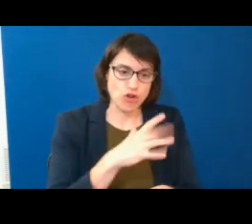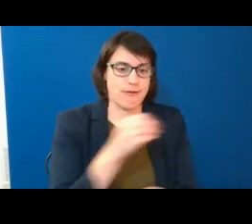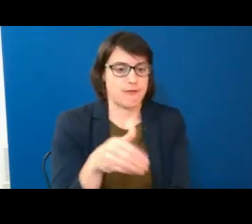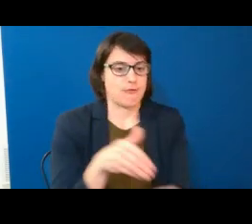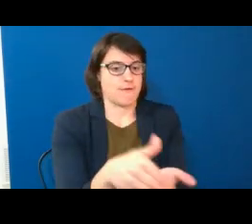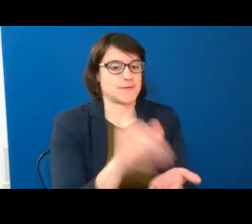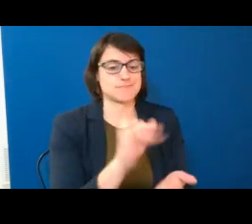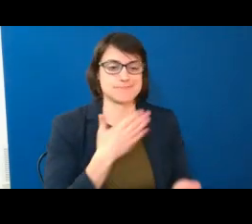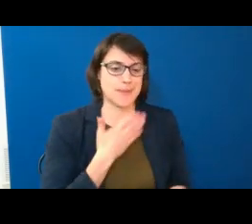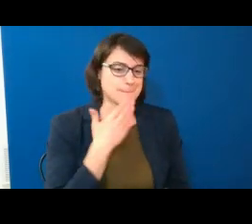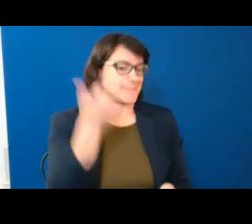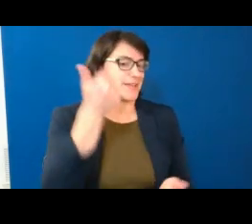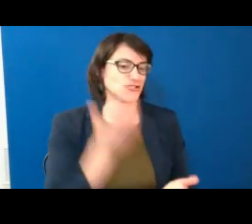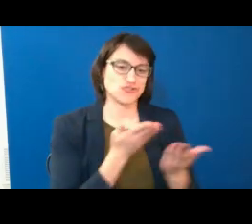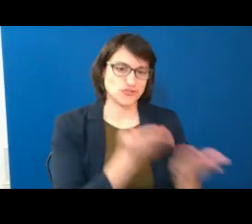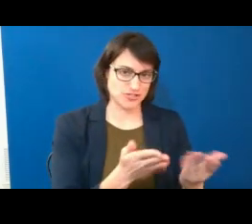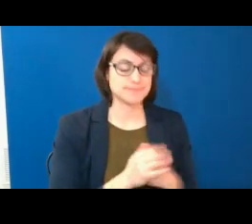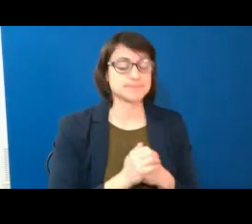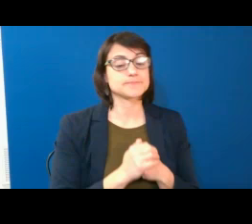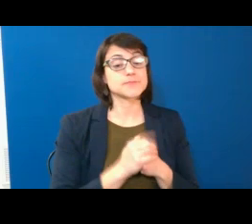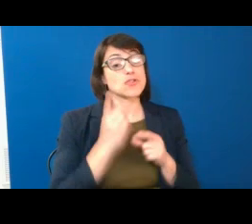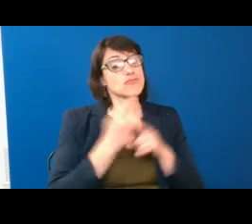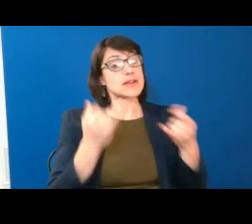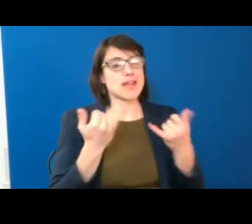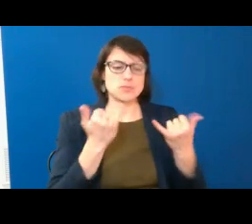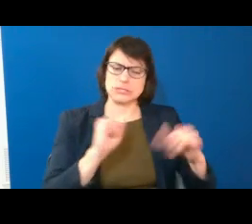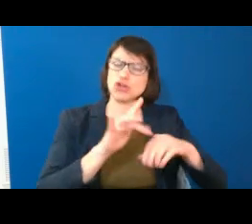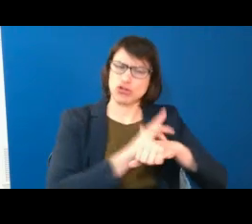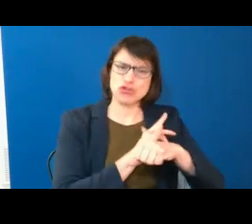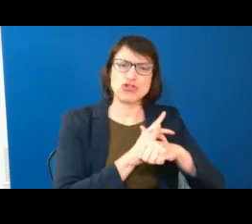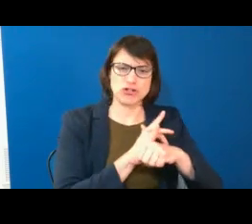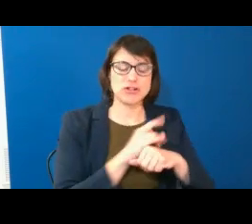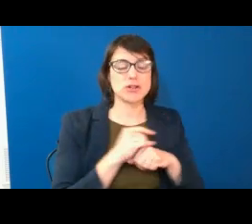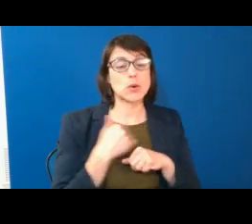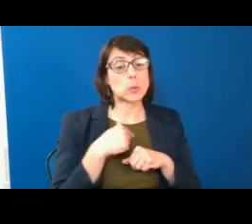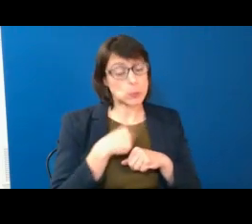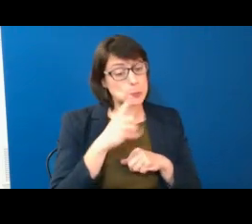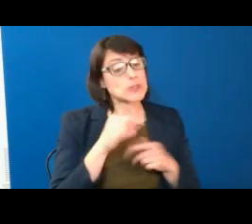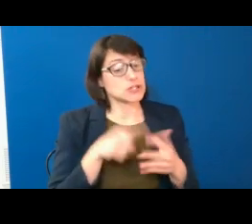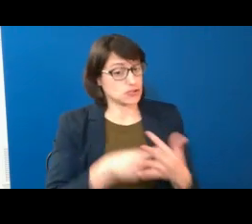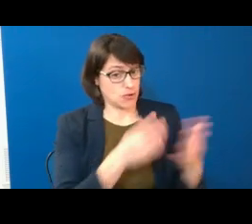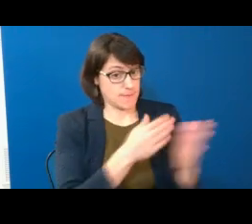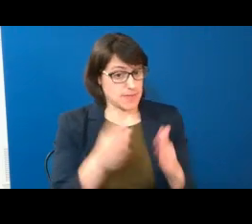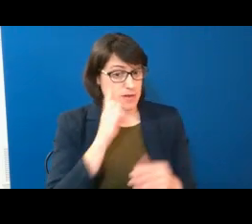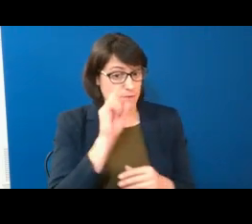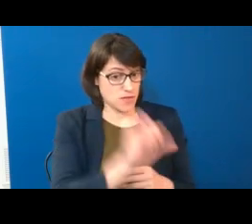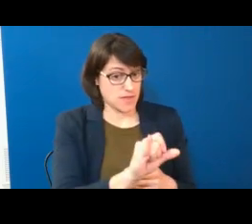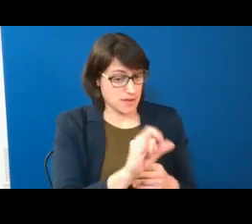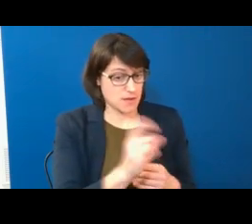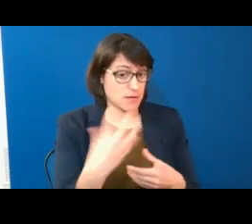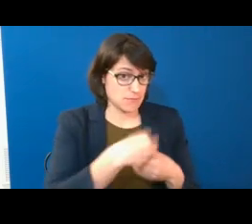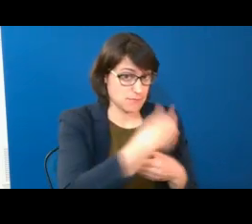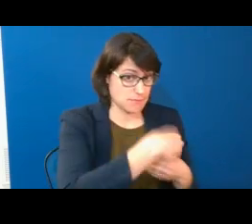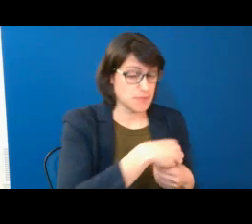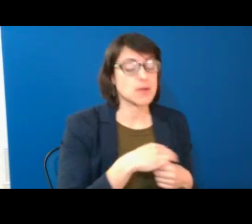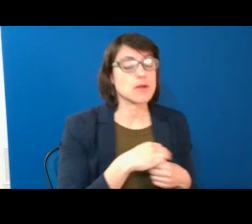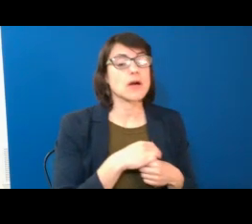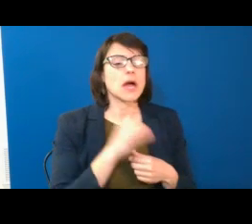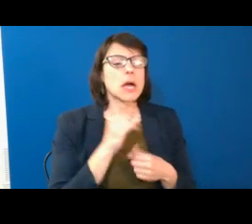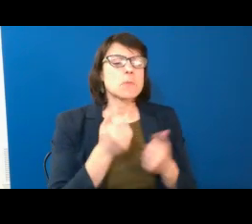suggestion. So as of right now, it's still very early, and we have started planning for that. So that largely